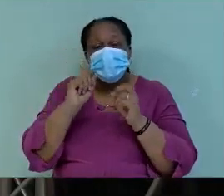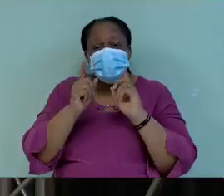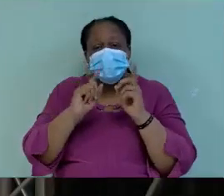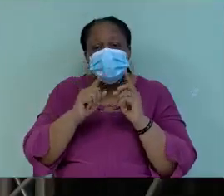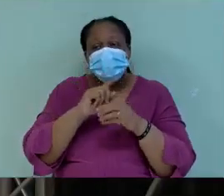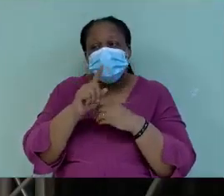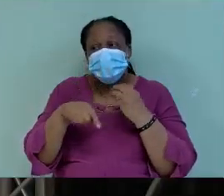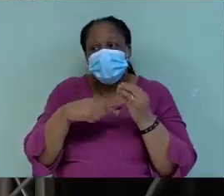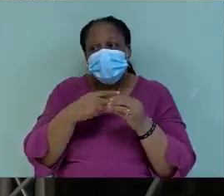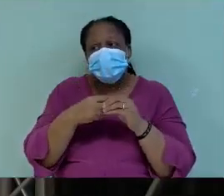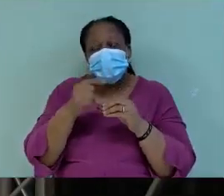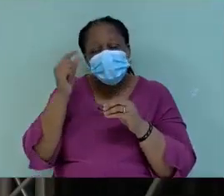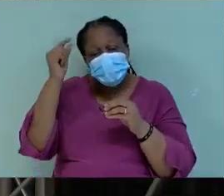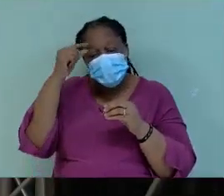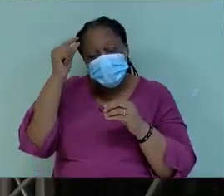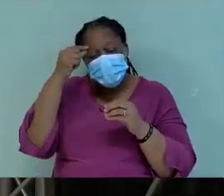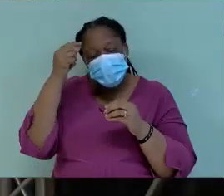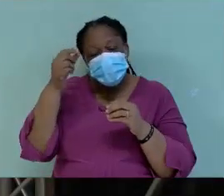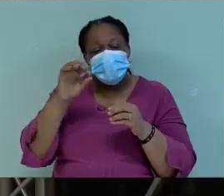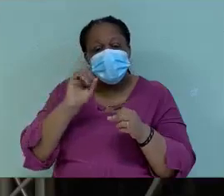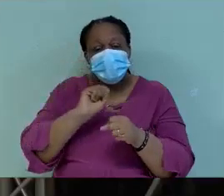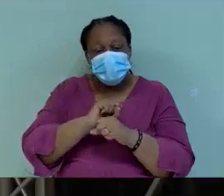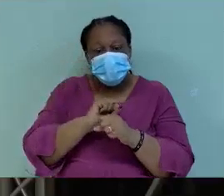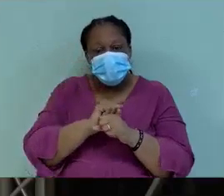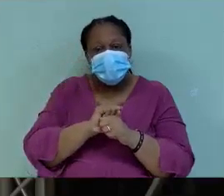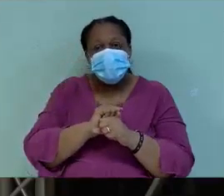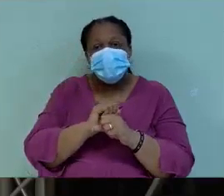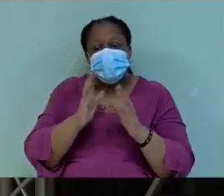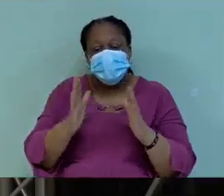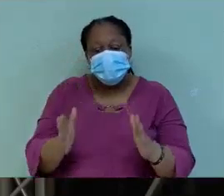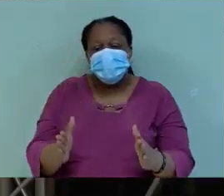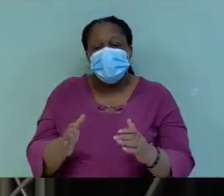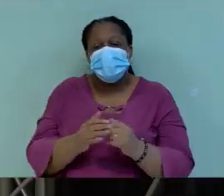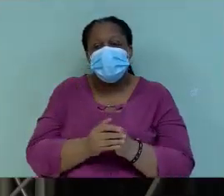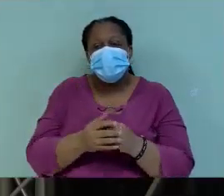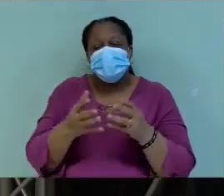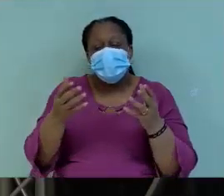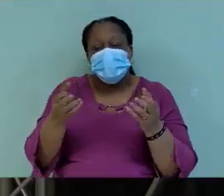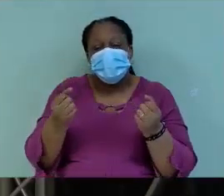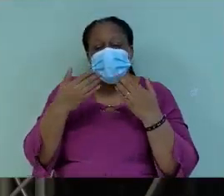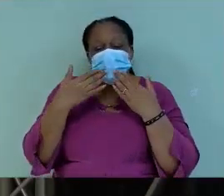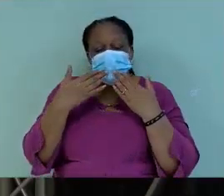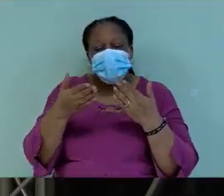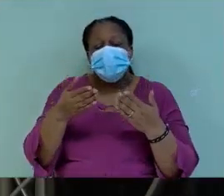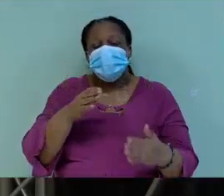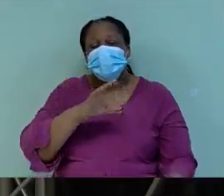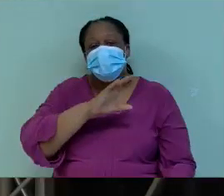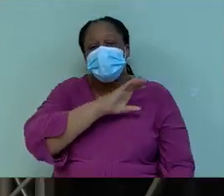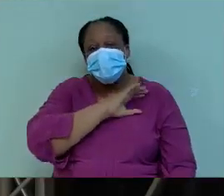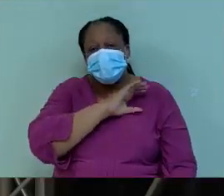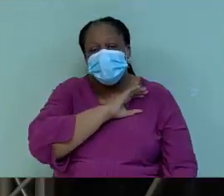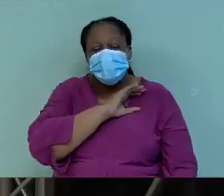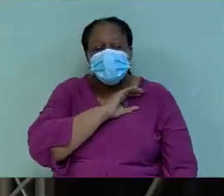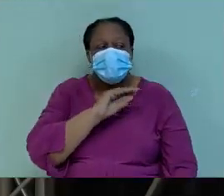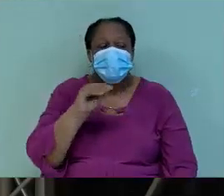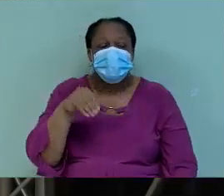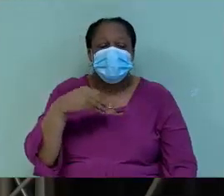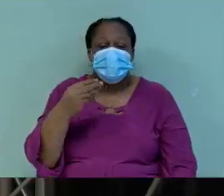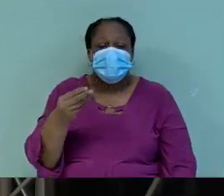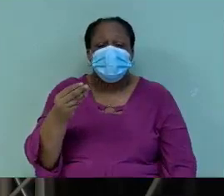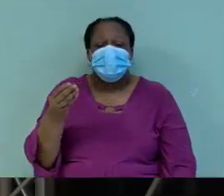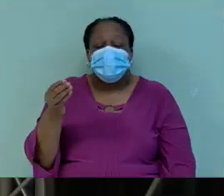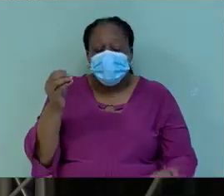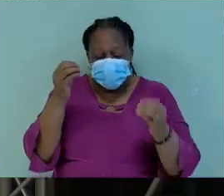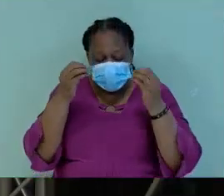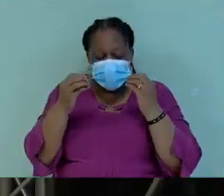terms of government operations. We also thank Superintendent Henry for always giving us an update